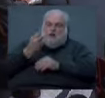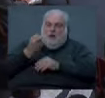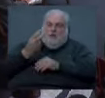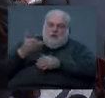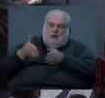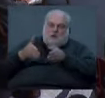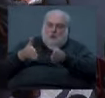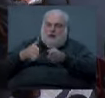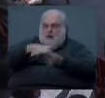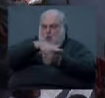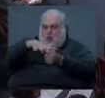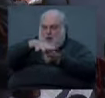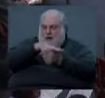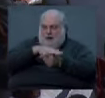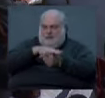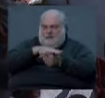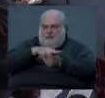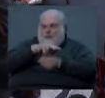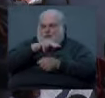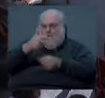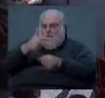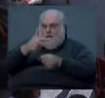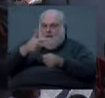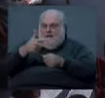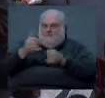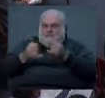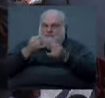an emergency and for other purposes, third and final reading.